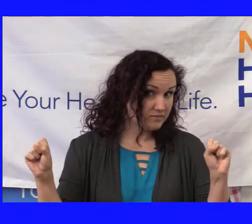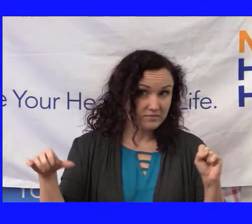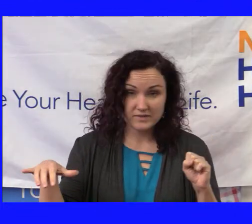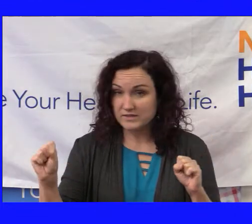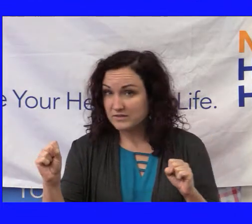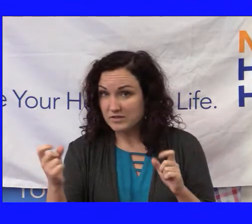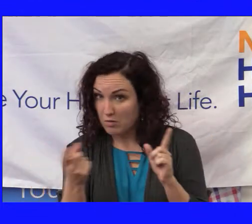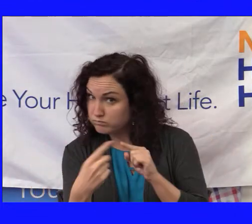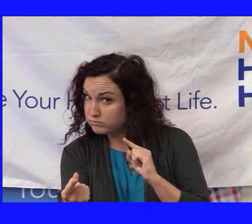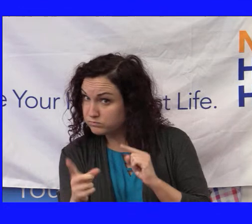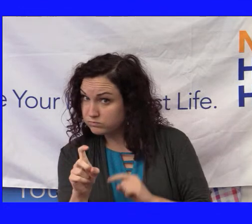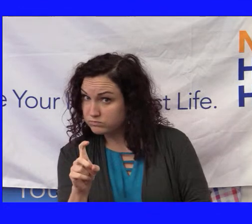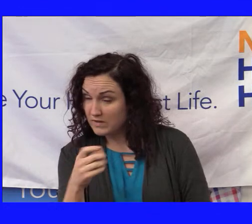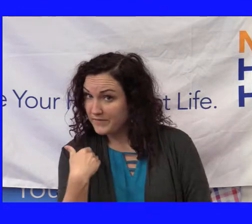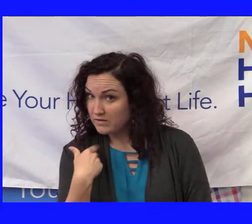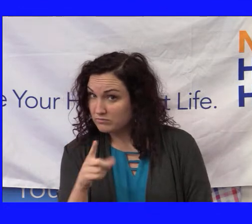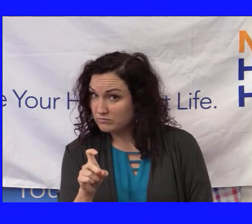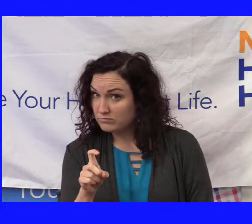Anyone opposed?